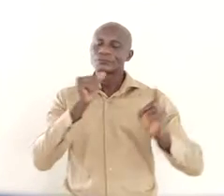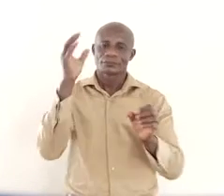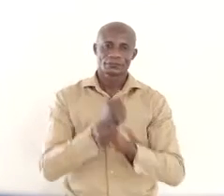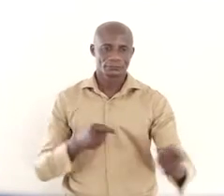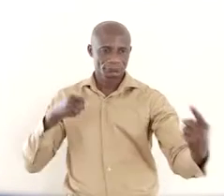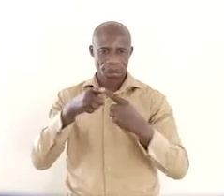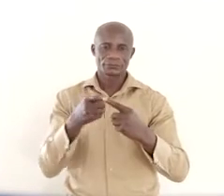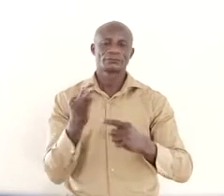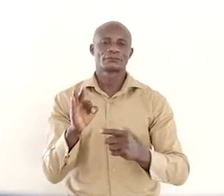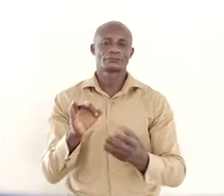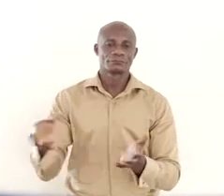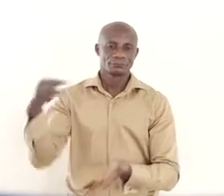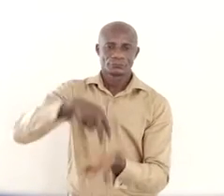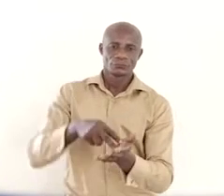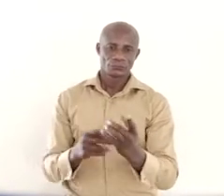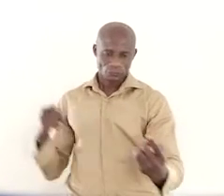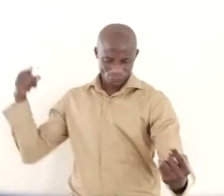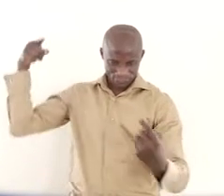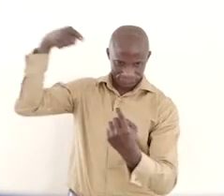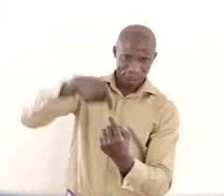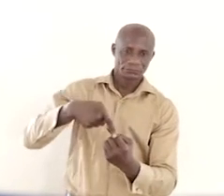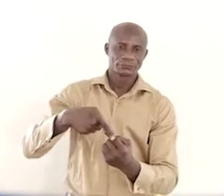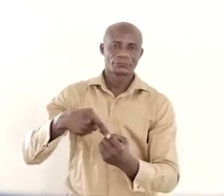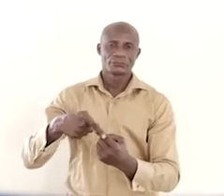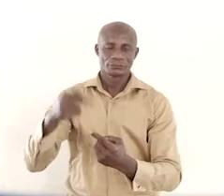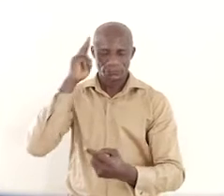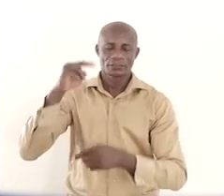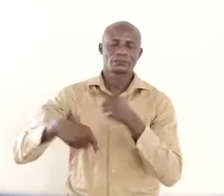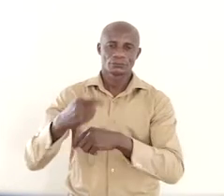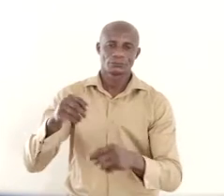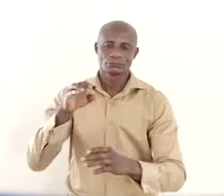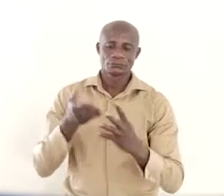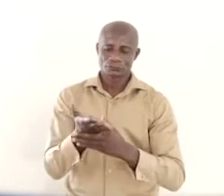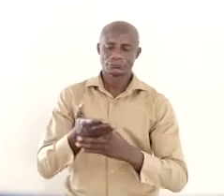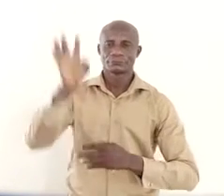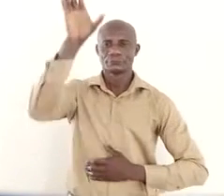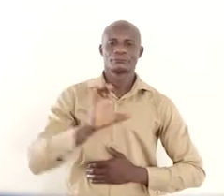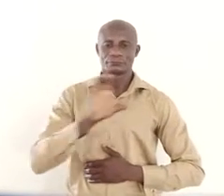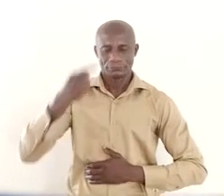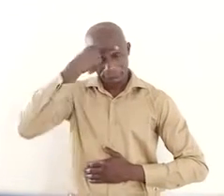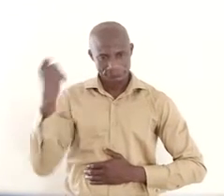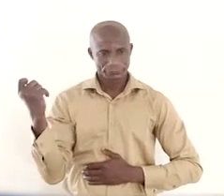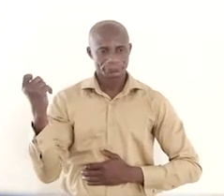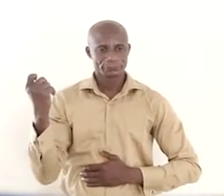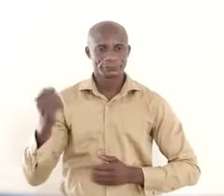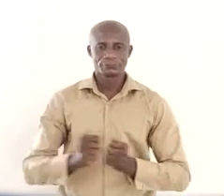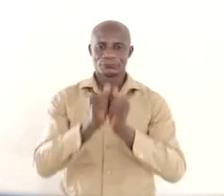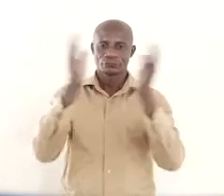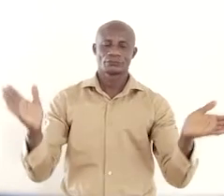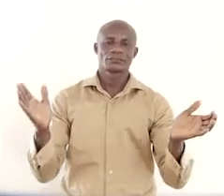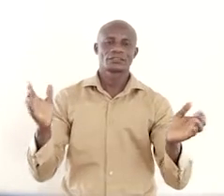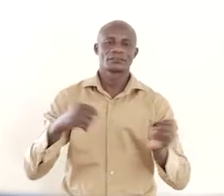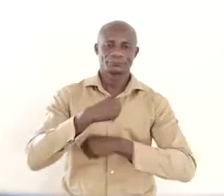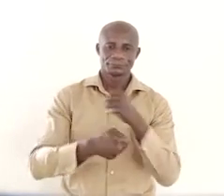get to the point of resurrection until he had gone through the cross. Because